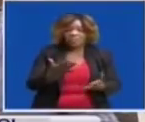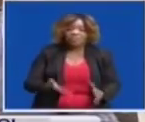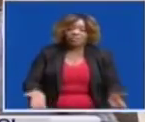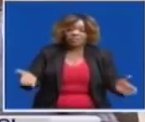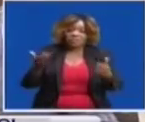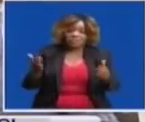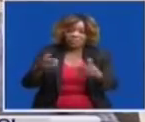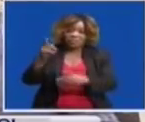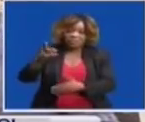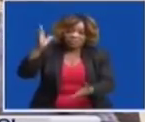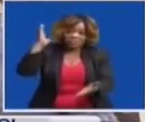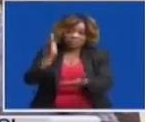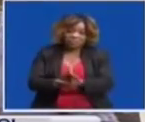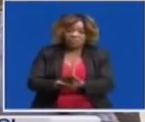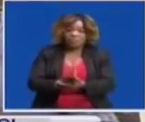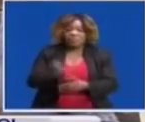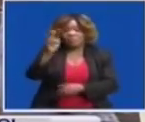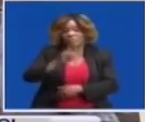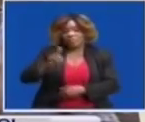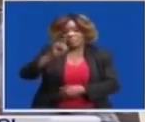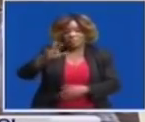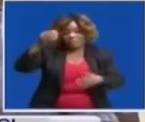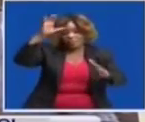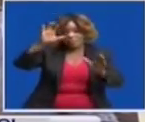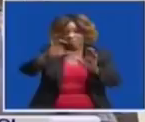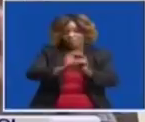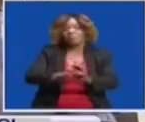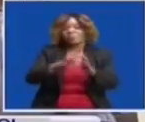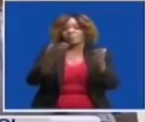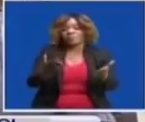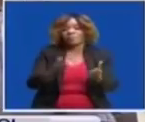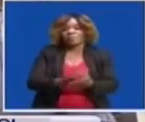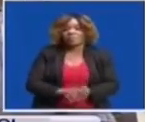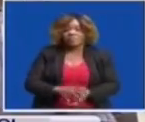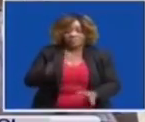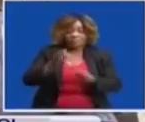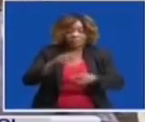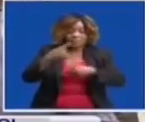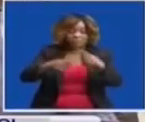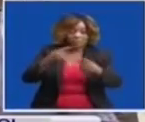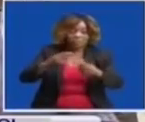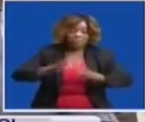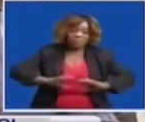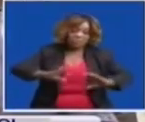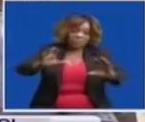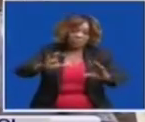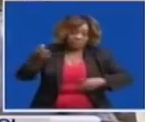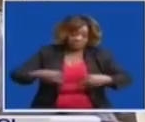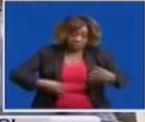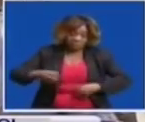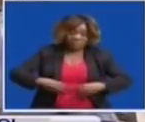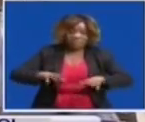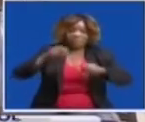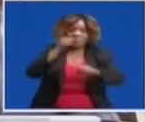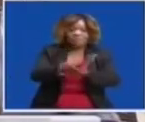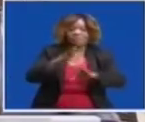him once again, we're warning him to stop using that. And we've gone further. We've launched a complaint to the police,